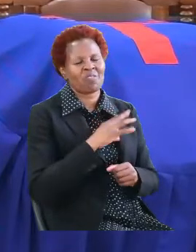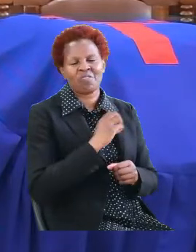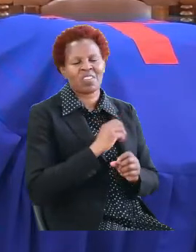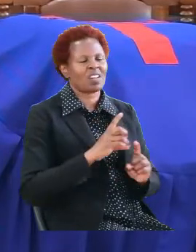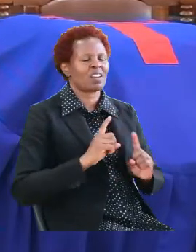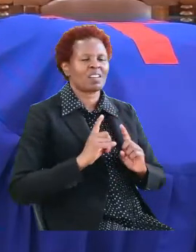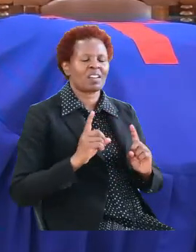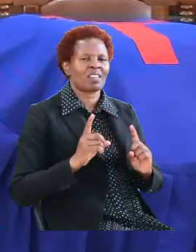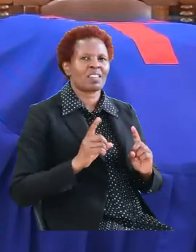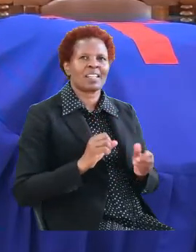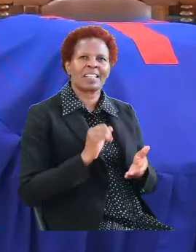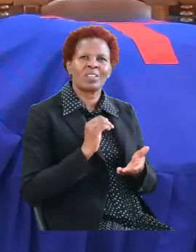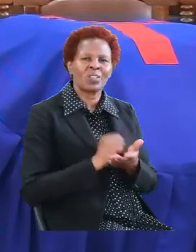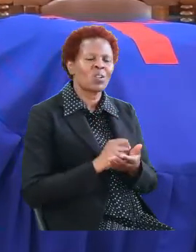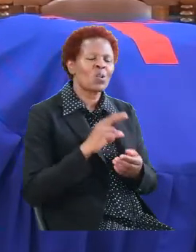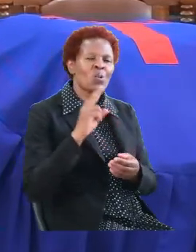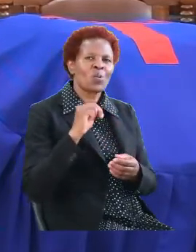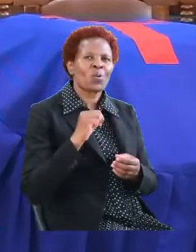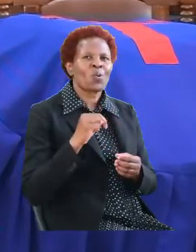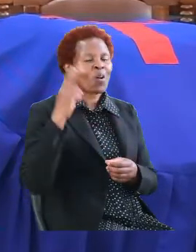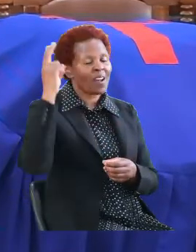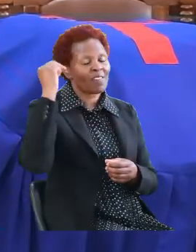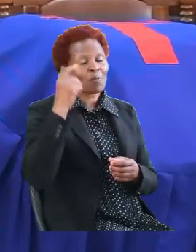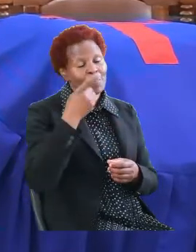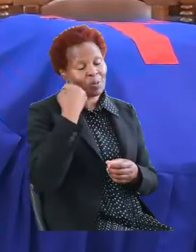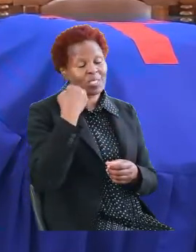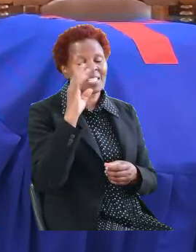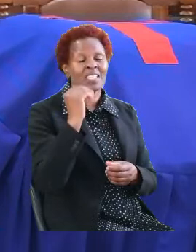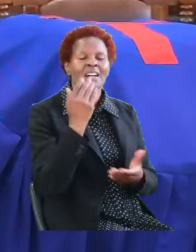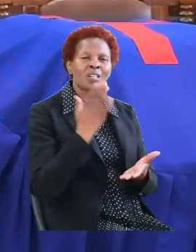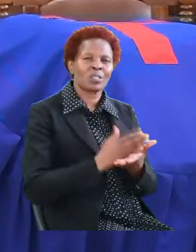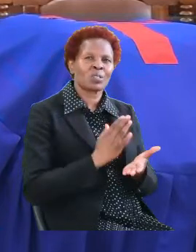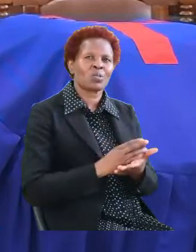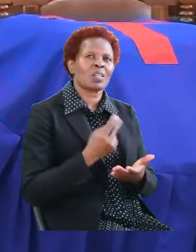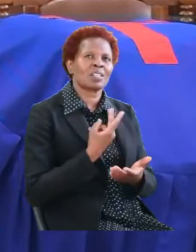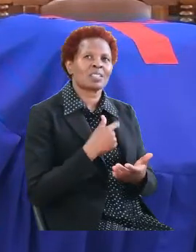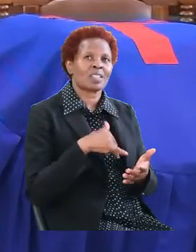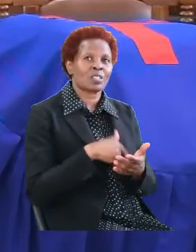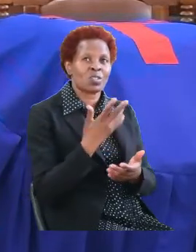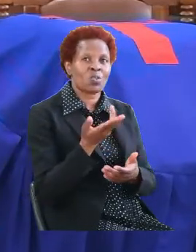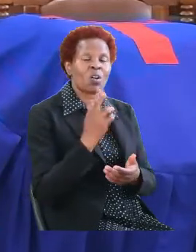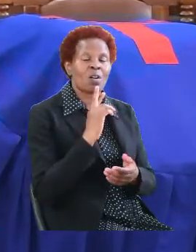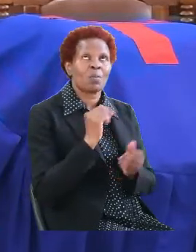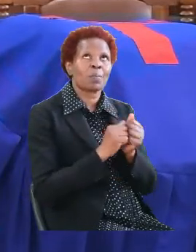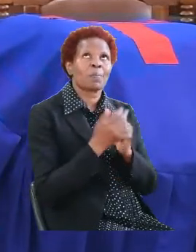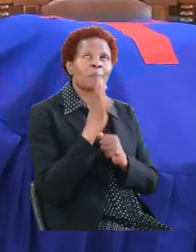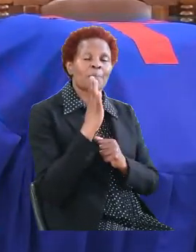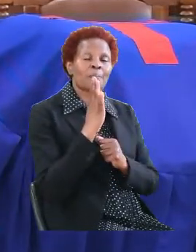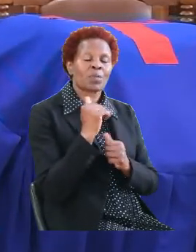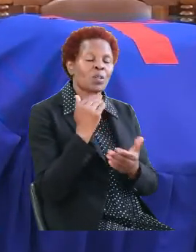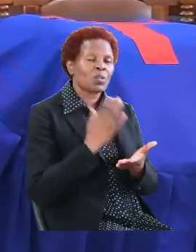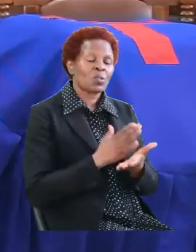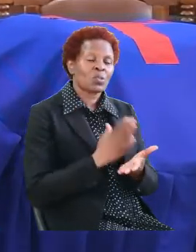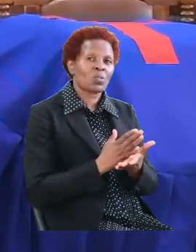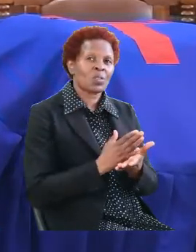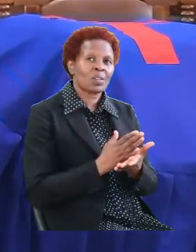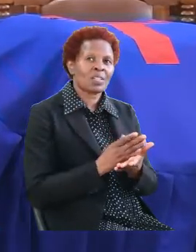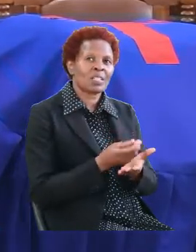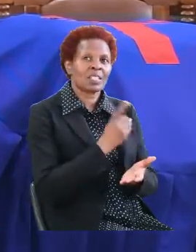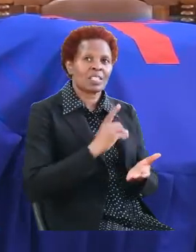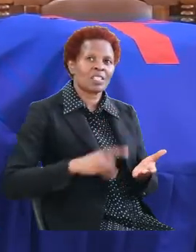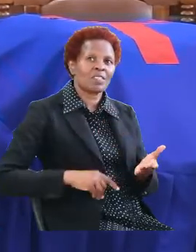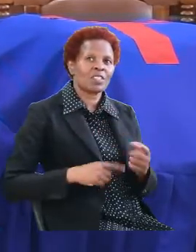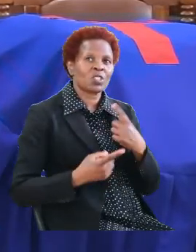You'll fear no evil. This is the assurance that we need to have. It is the same assurance that David speaks in